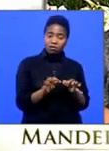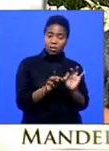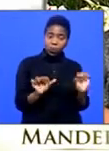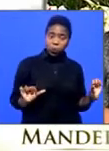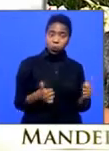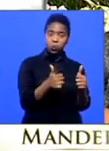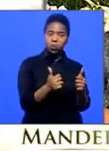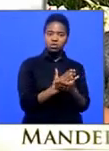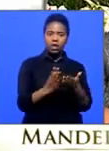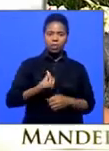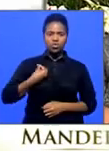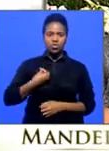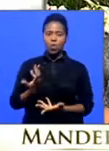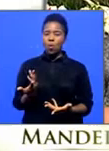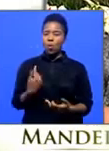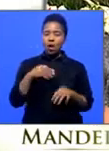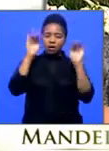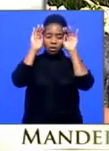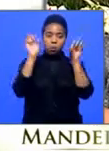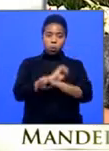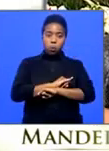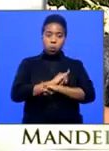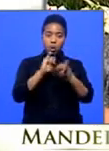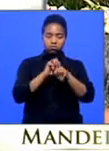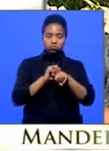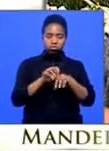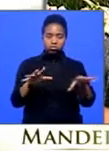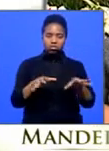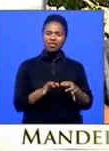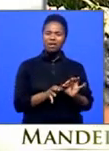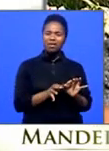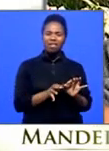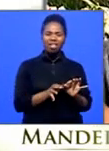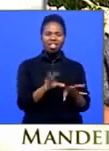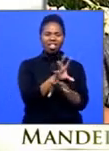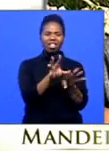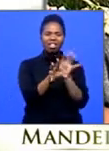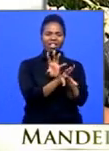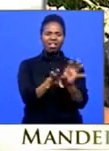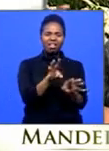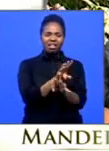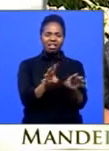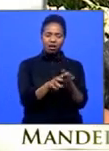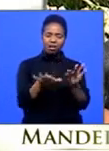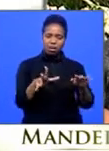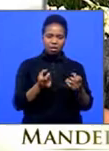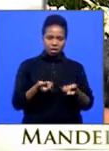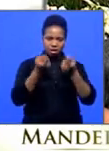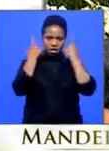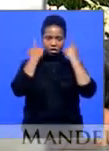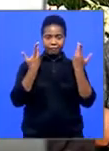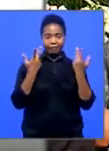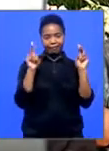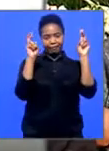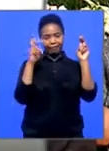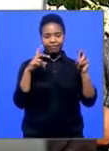the younger people like us are on social networks and stuff. So when we actually got to realize that this guy was a hoax, so